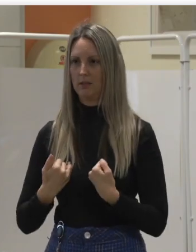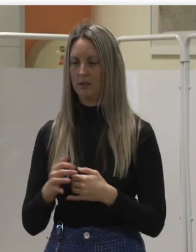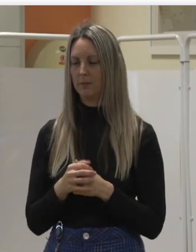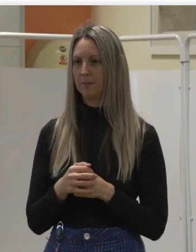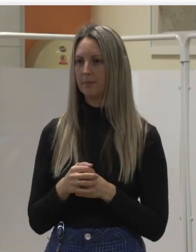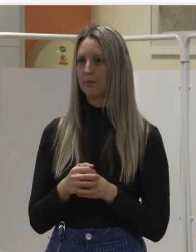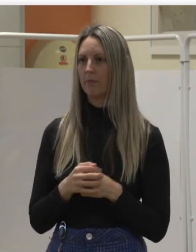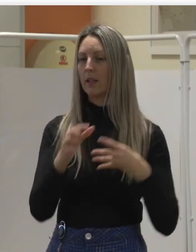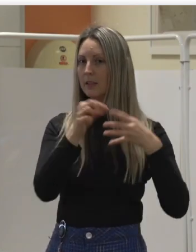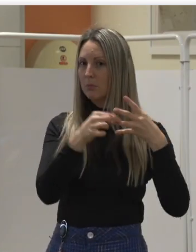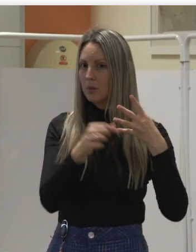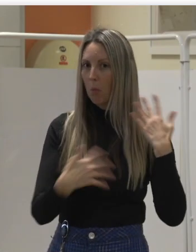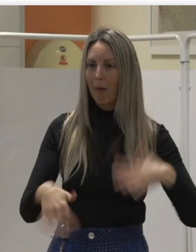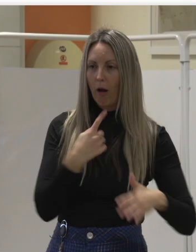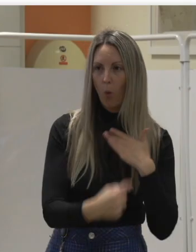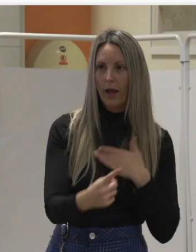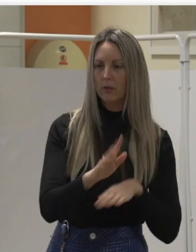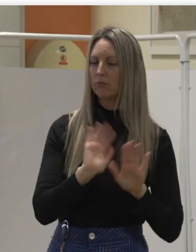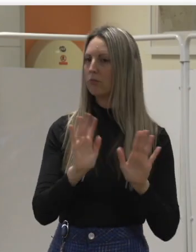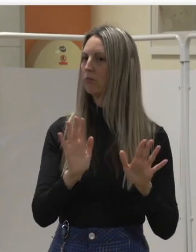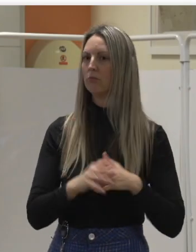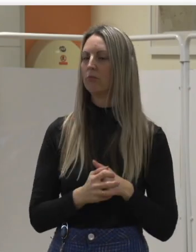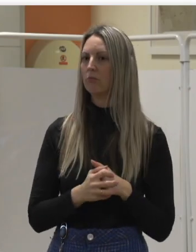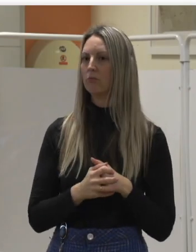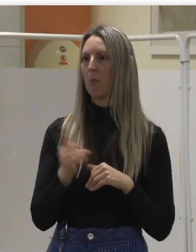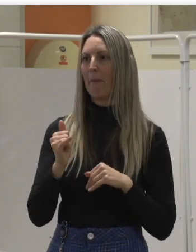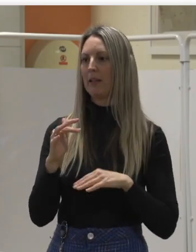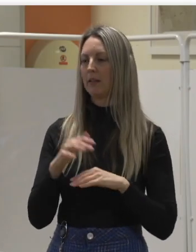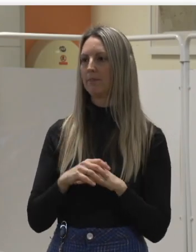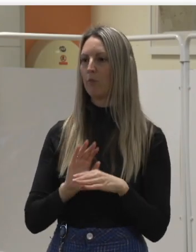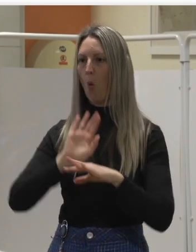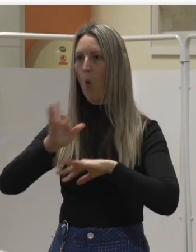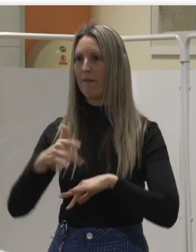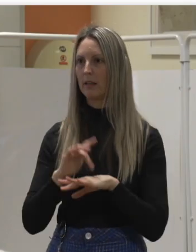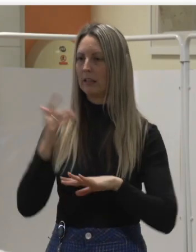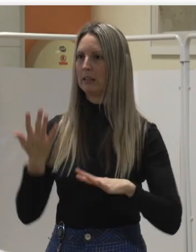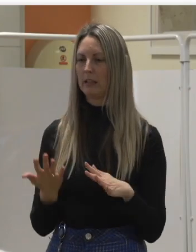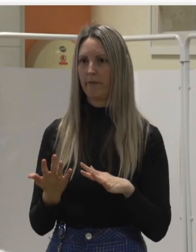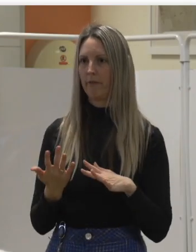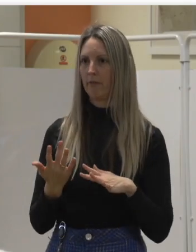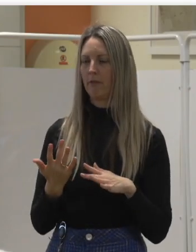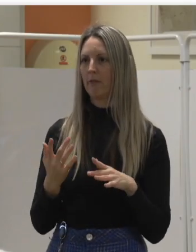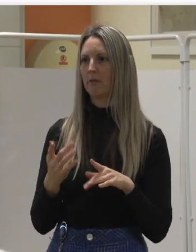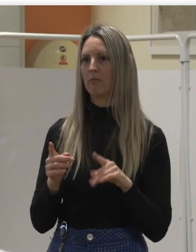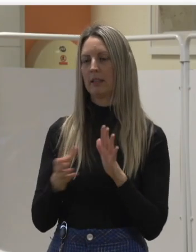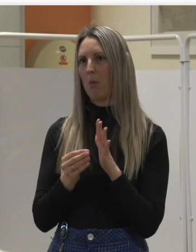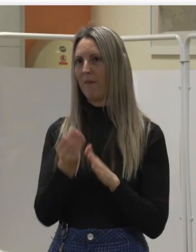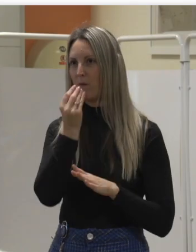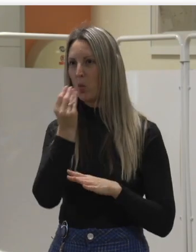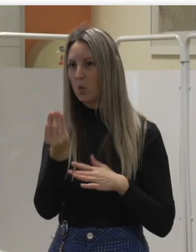just pain. So they may have sensitization to different type of food